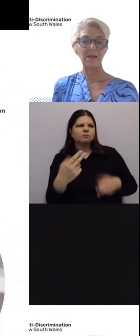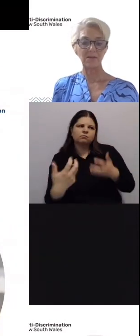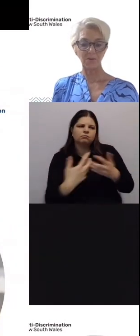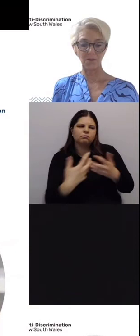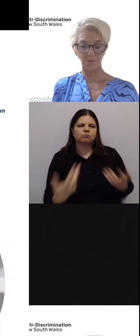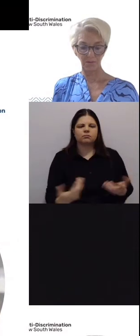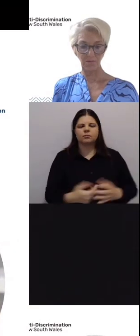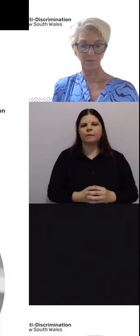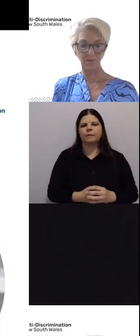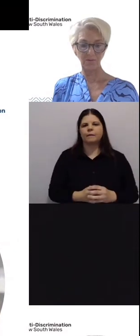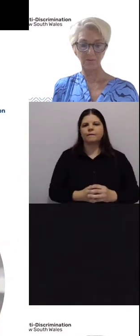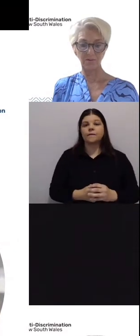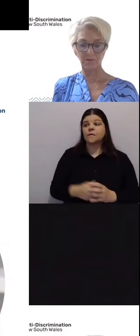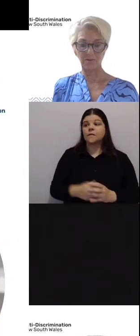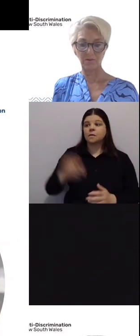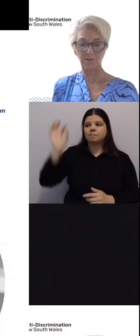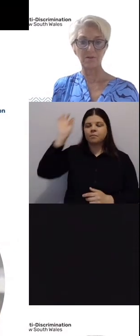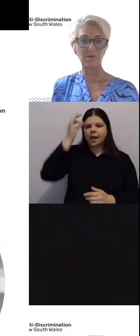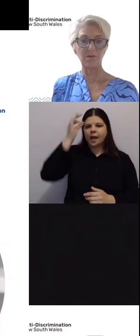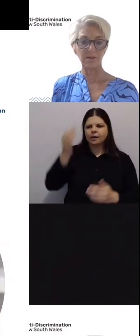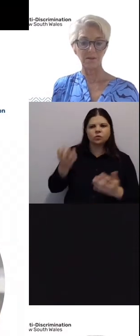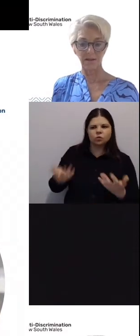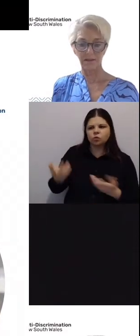When the council